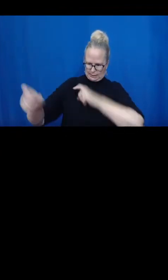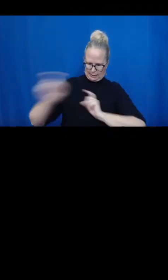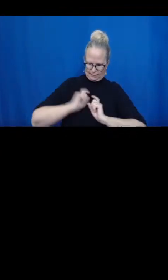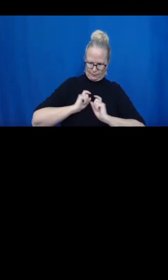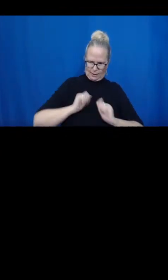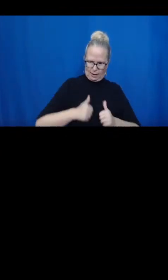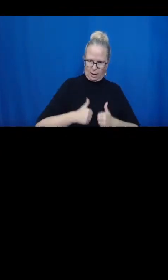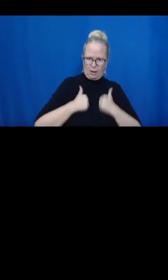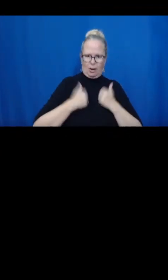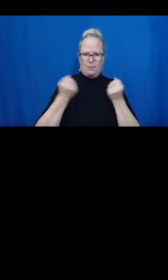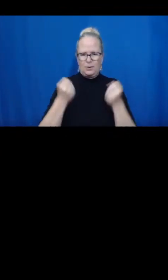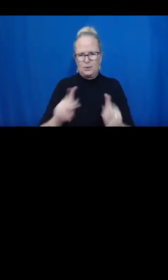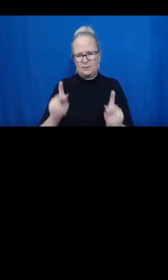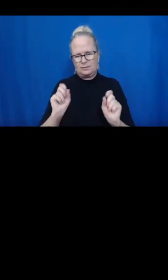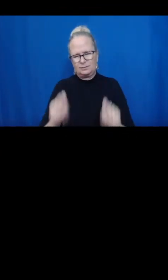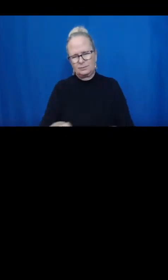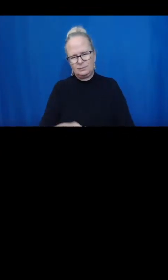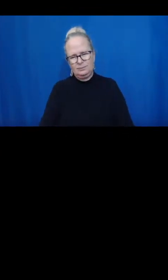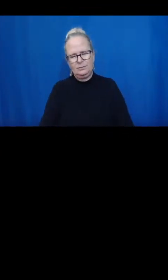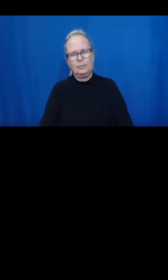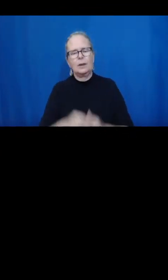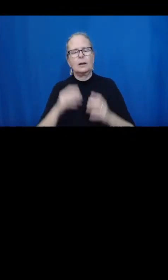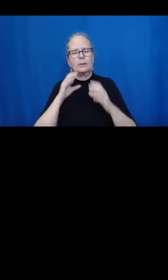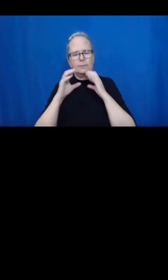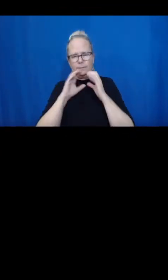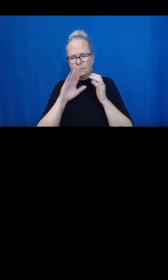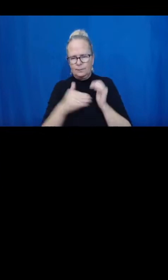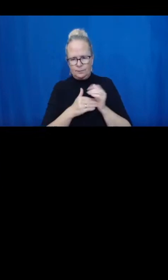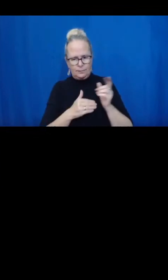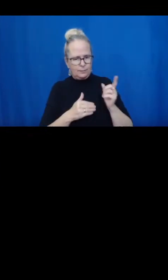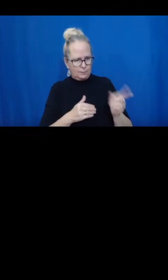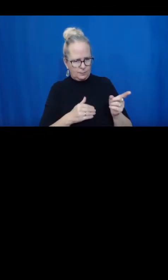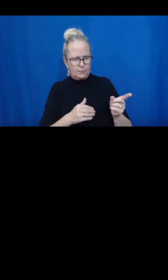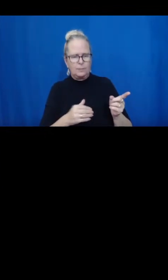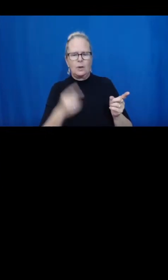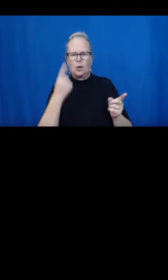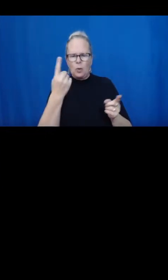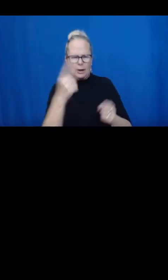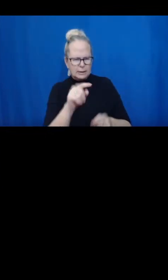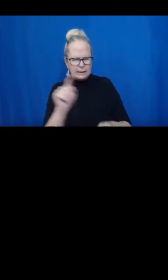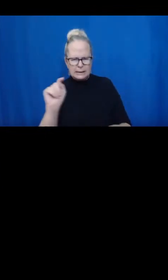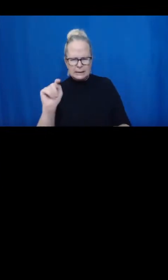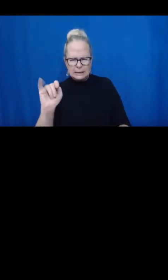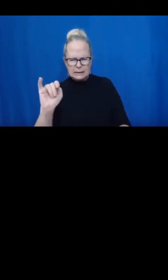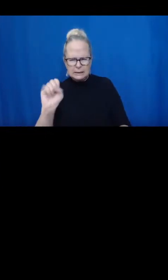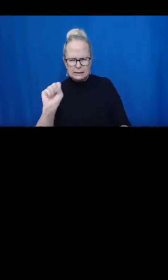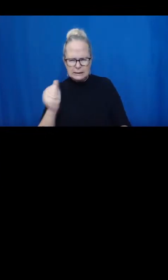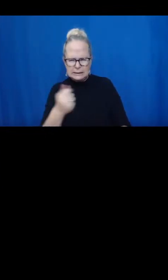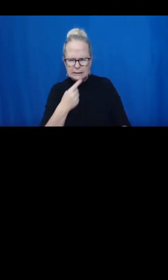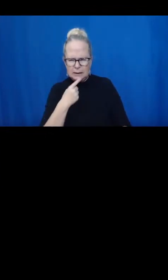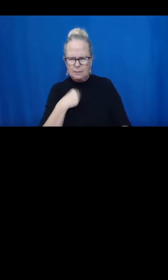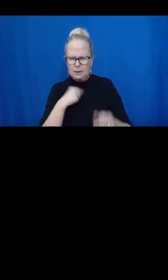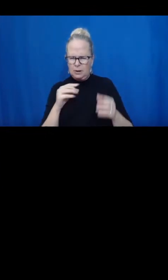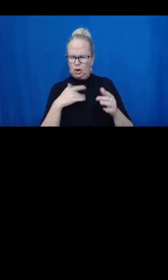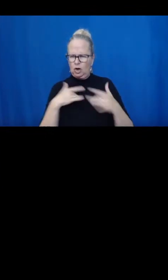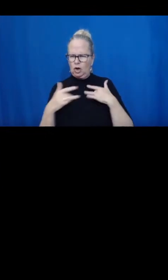I'm a third doser too. I went and got my third dose when I was eligible, once biologics became part of